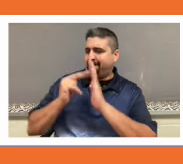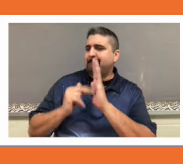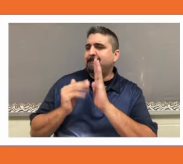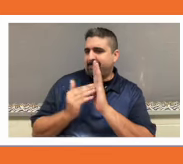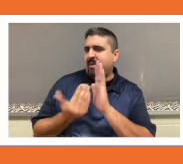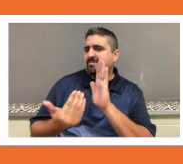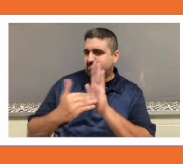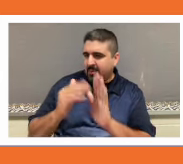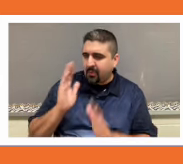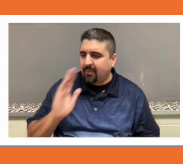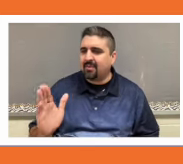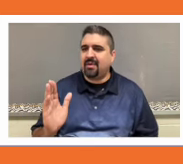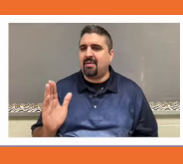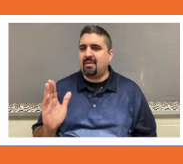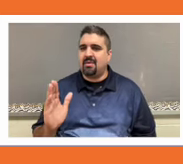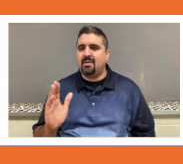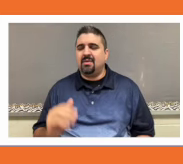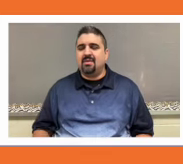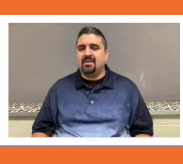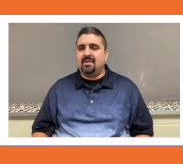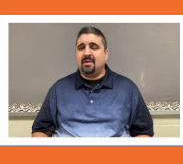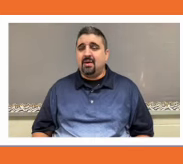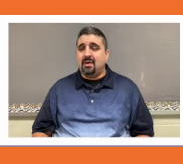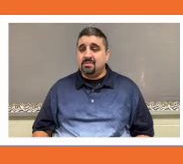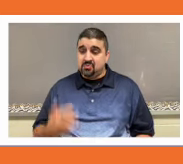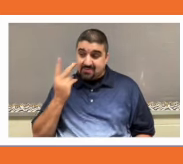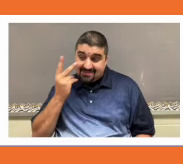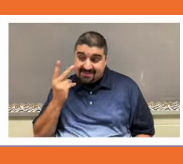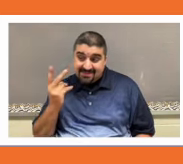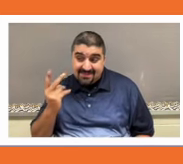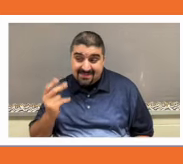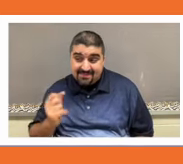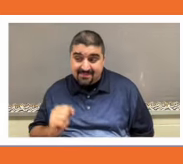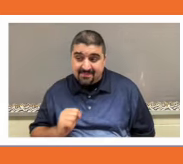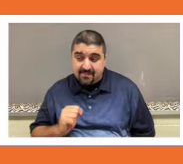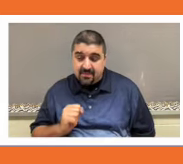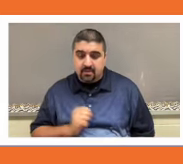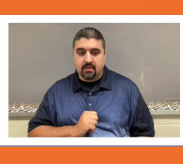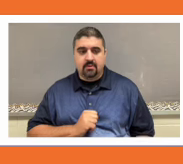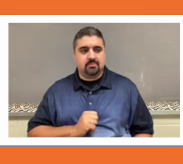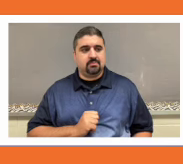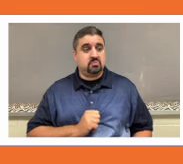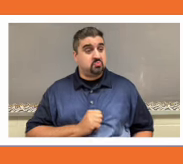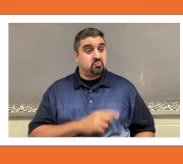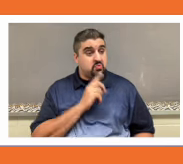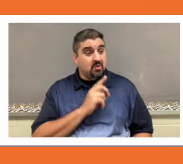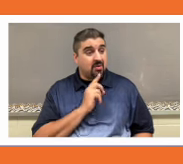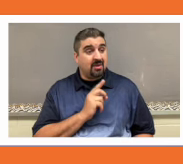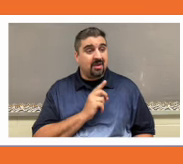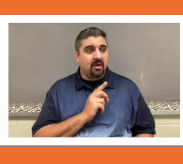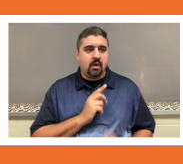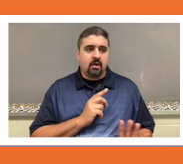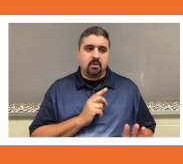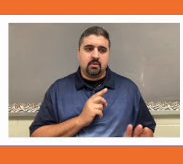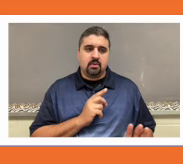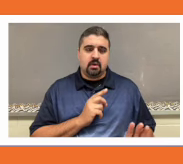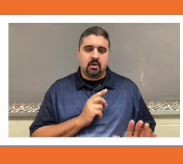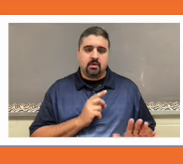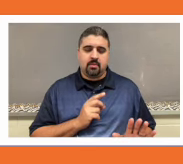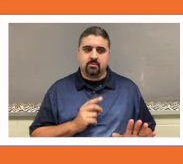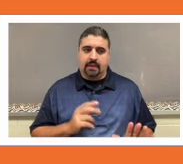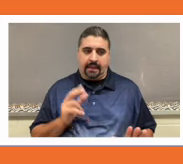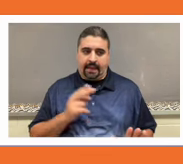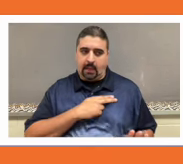it? If Harry doesn't see it first, I said. Annie smiled.